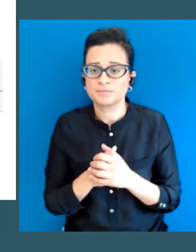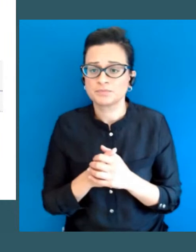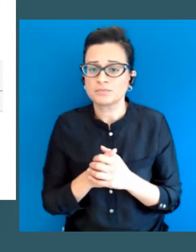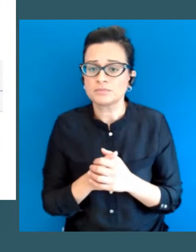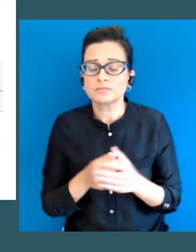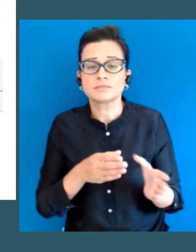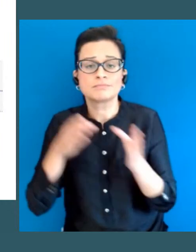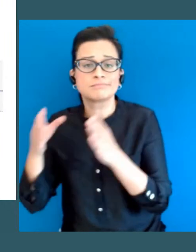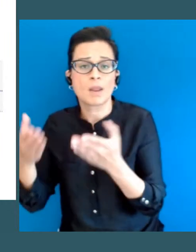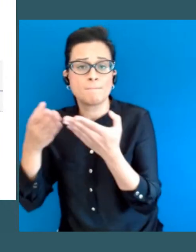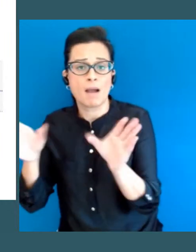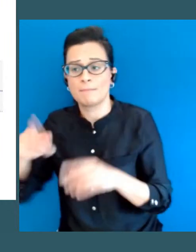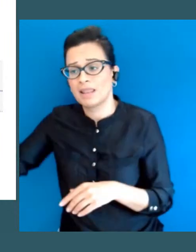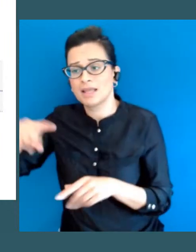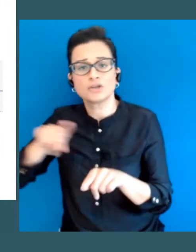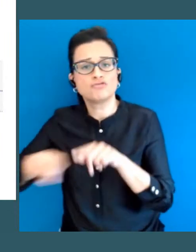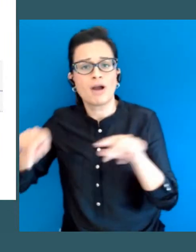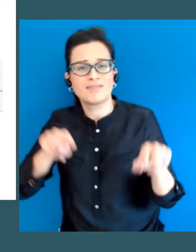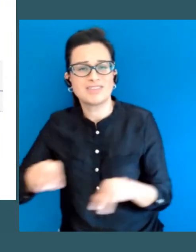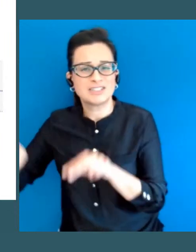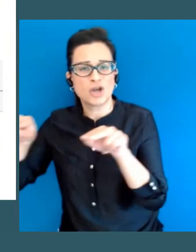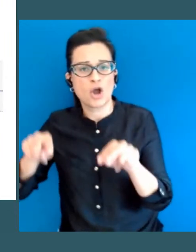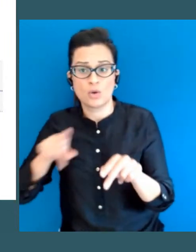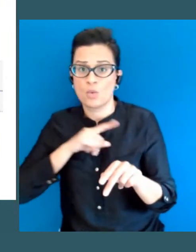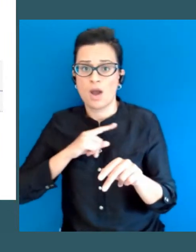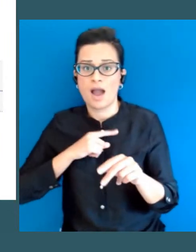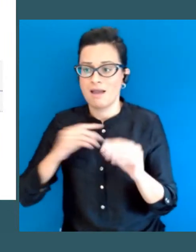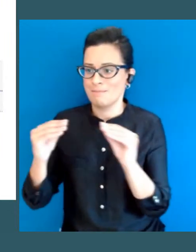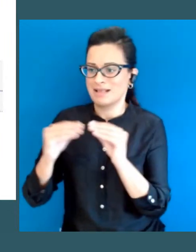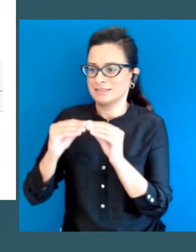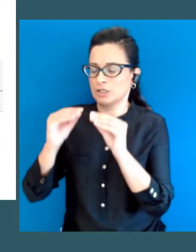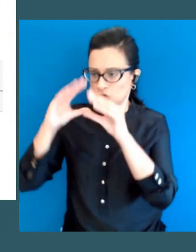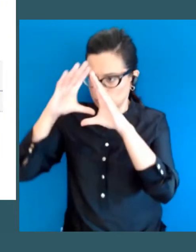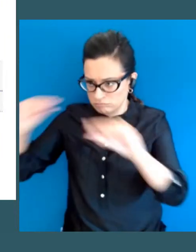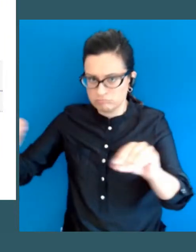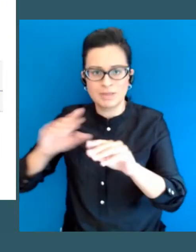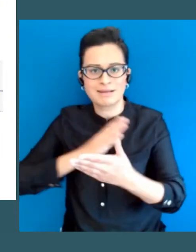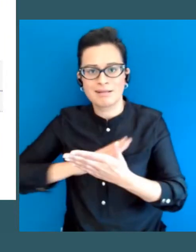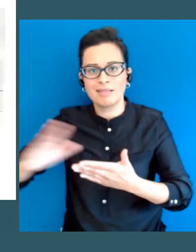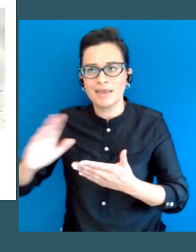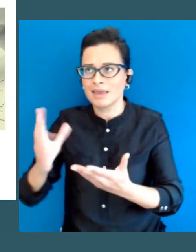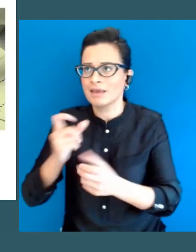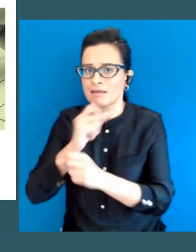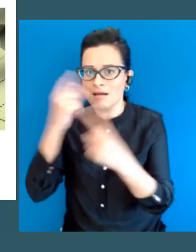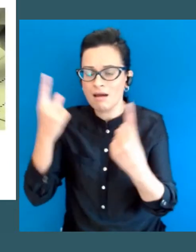some videos so the messages are seen in different ways, in clear, understanding messages.